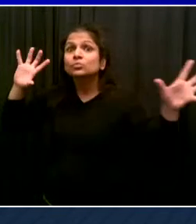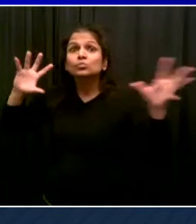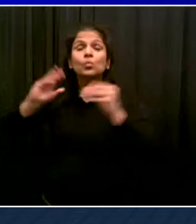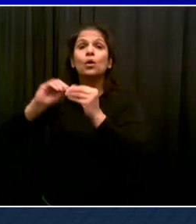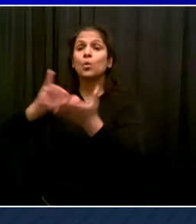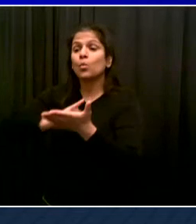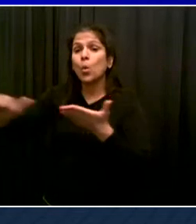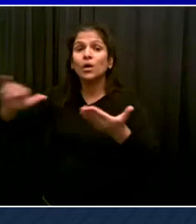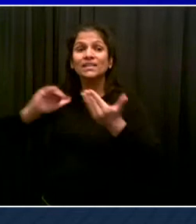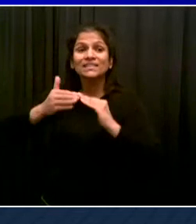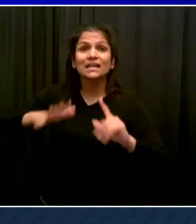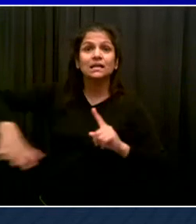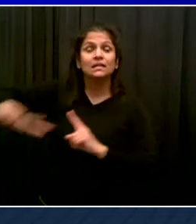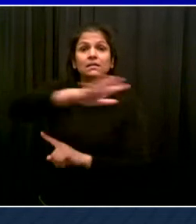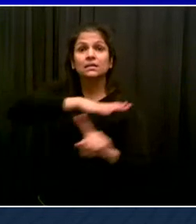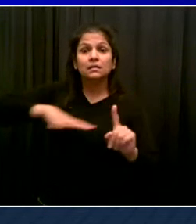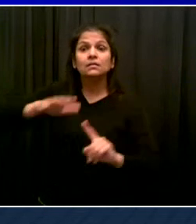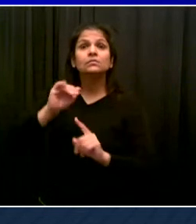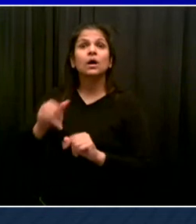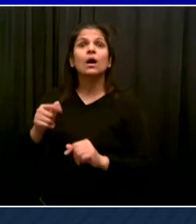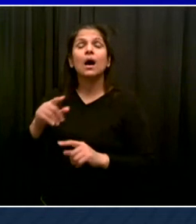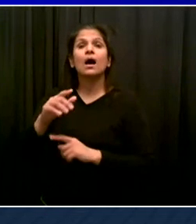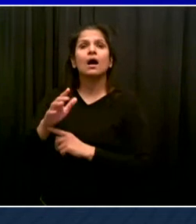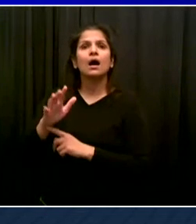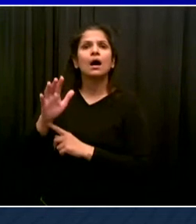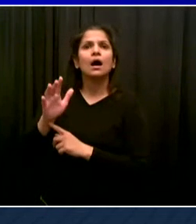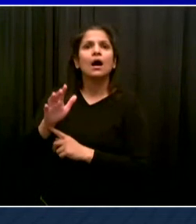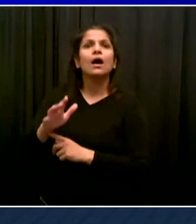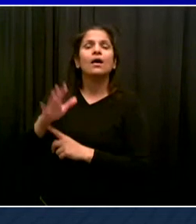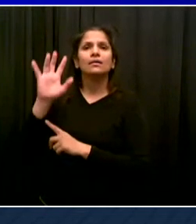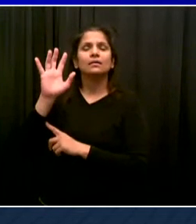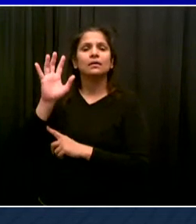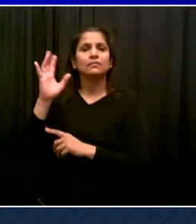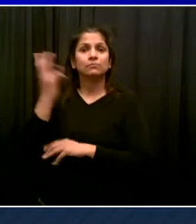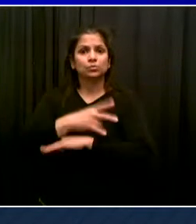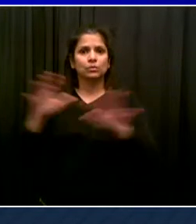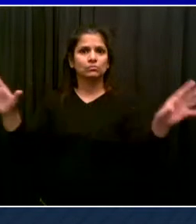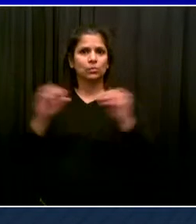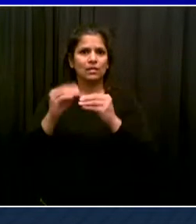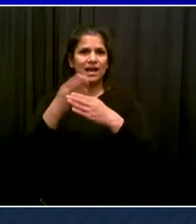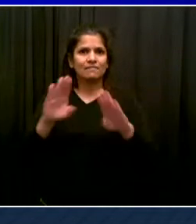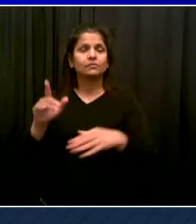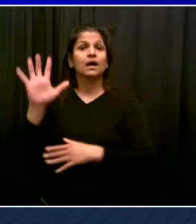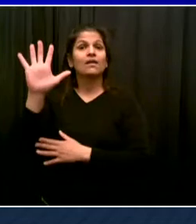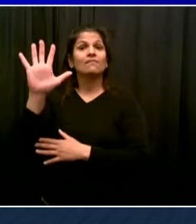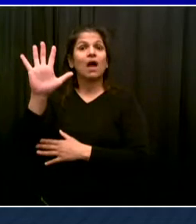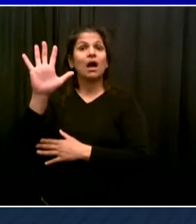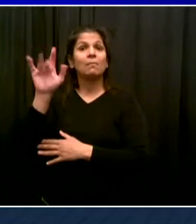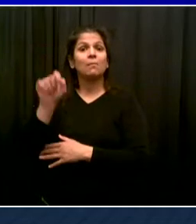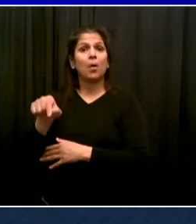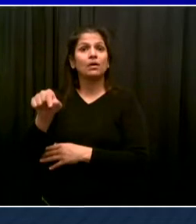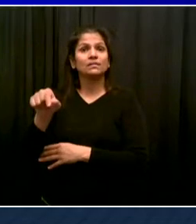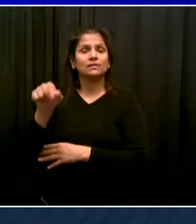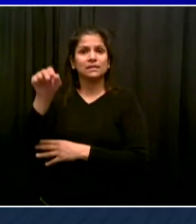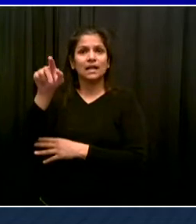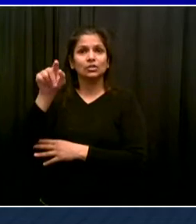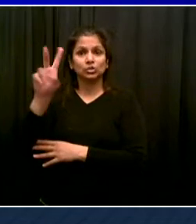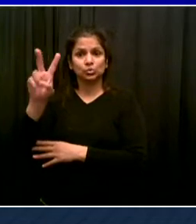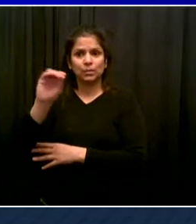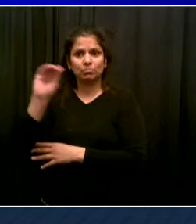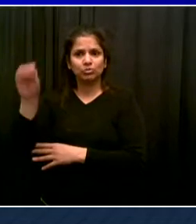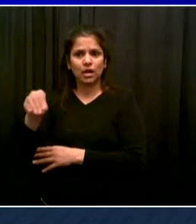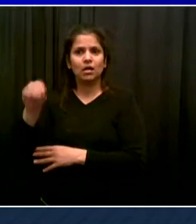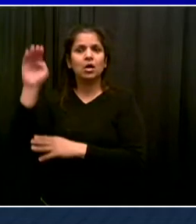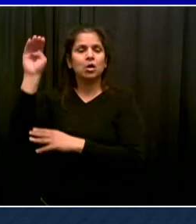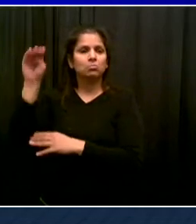COVID. Today's report on a 7-day rolling average, 5.28%. So you'll see all of those charts moving in the right direction. More